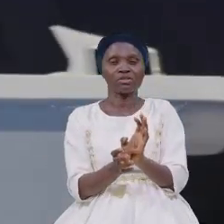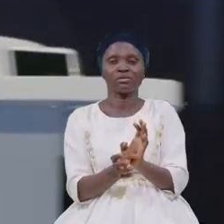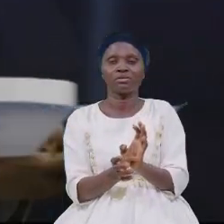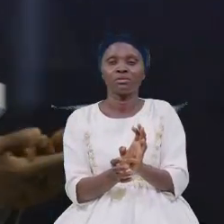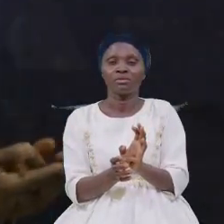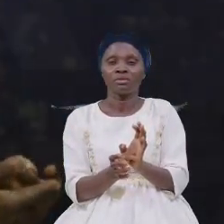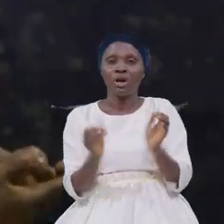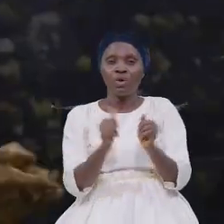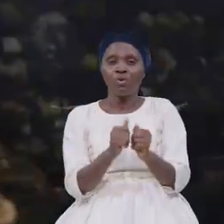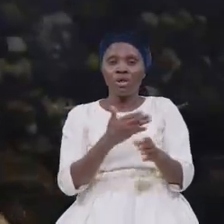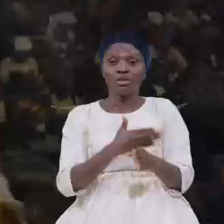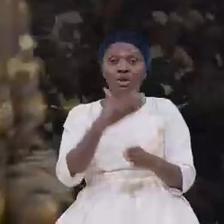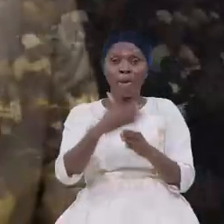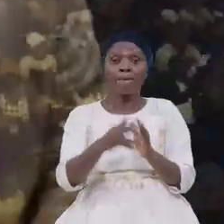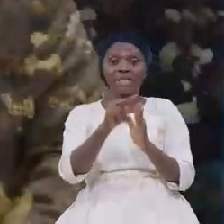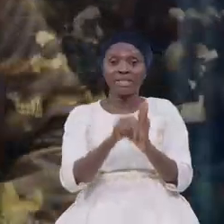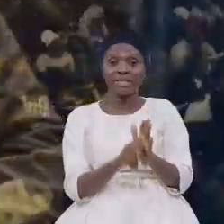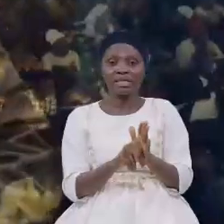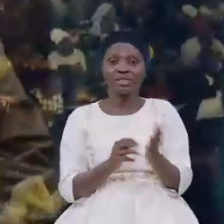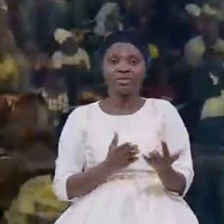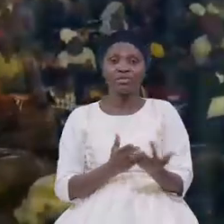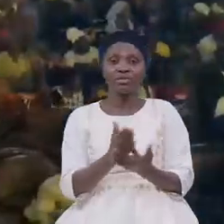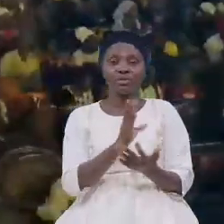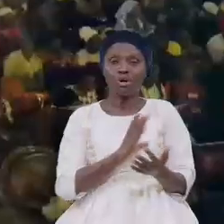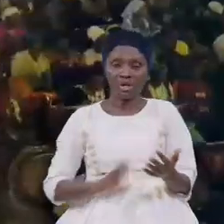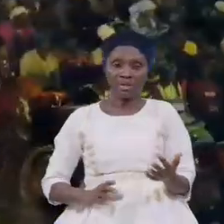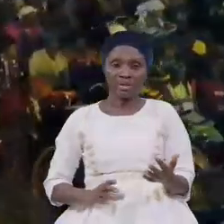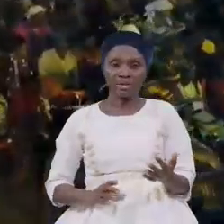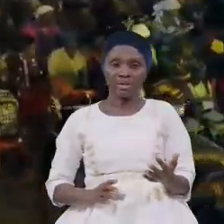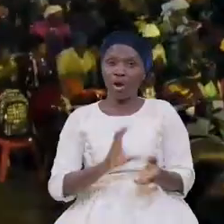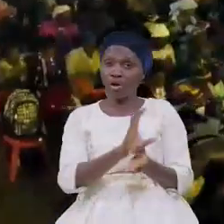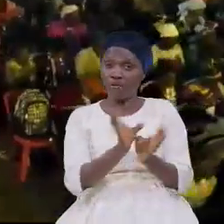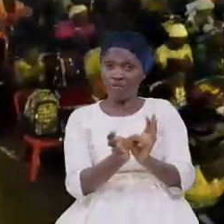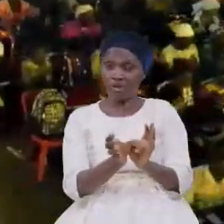grace. That's by grace. You cannot dip your hand